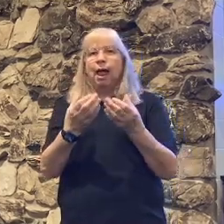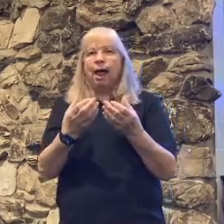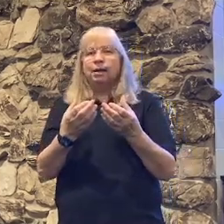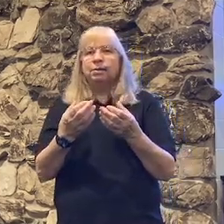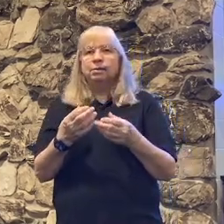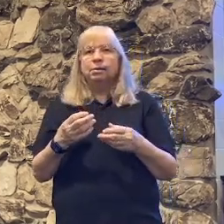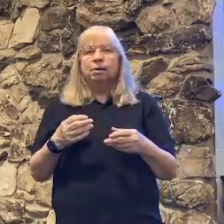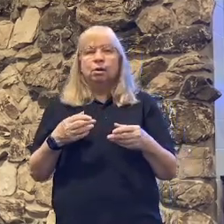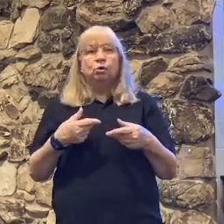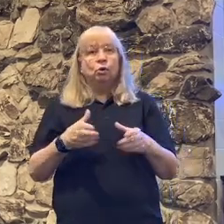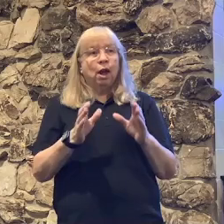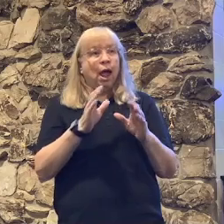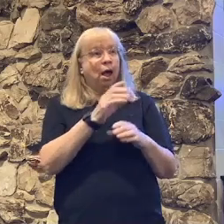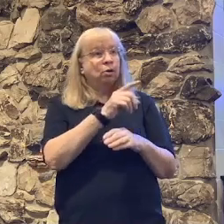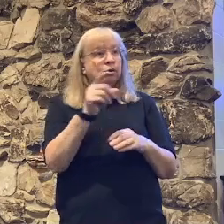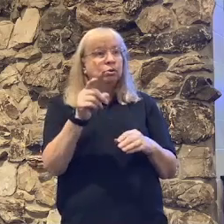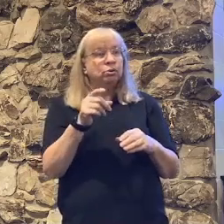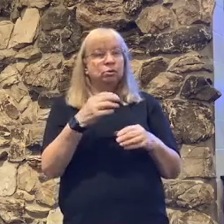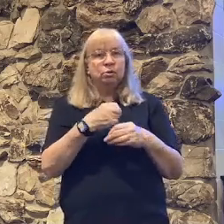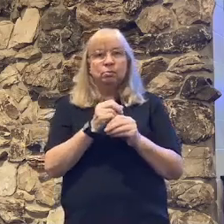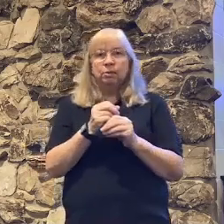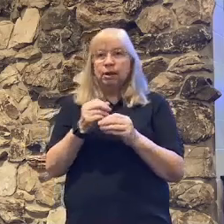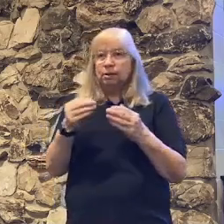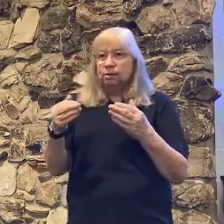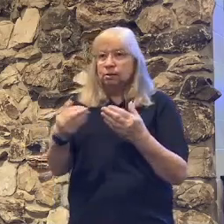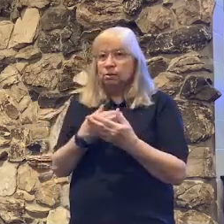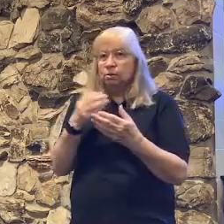to allow you to reset,